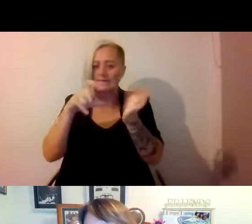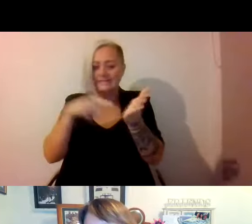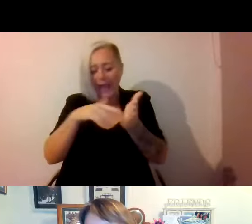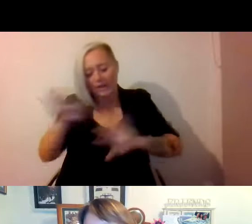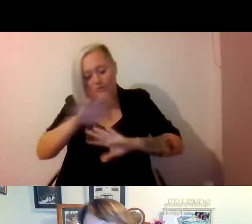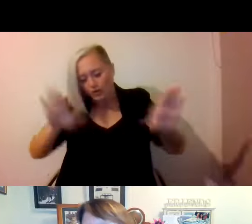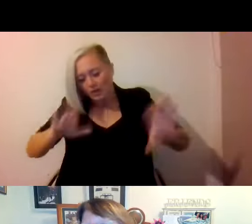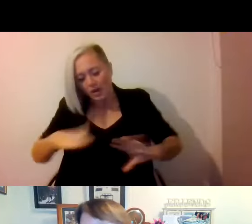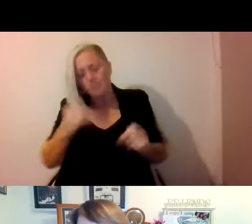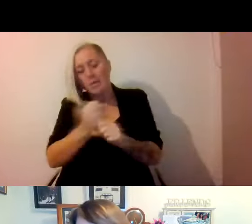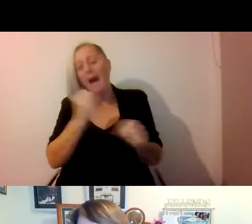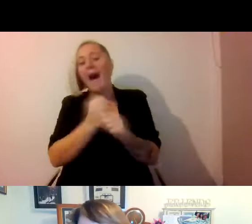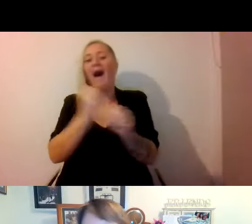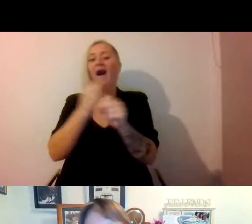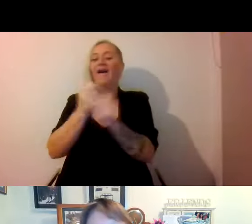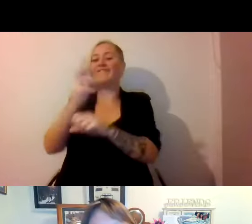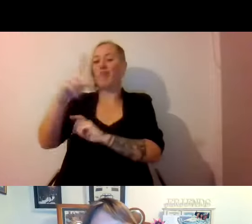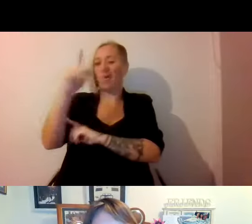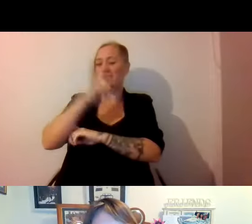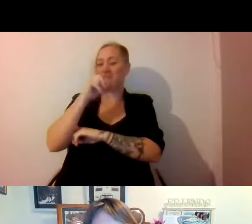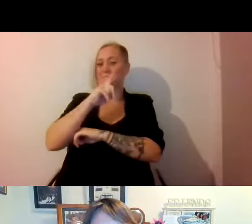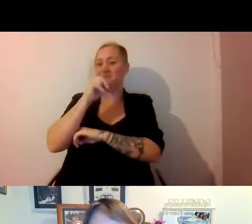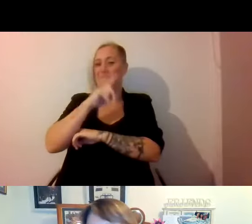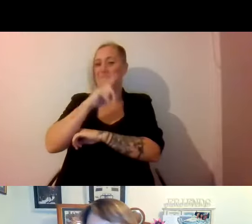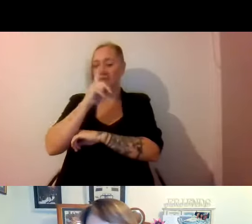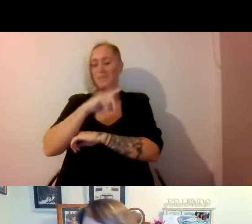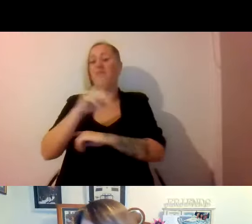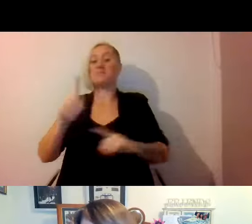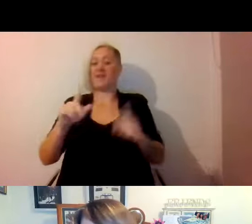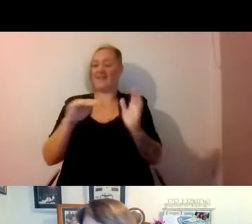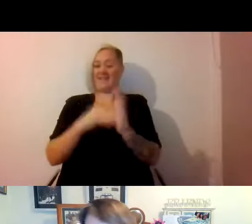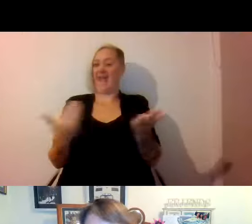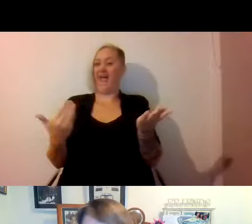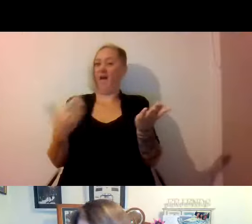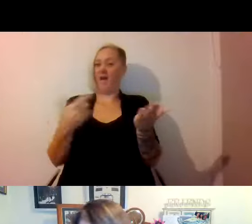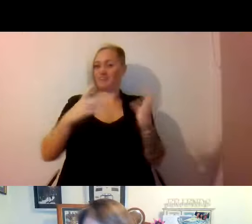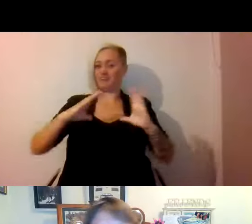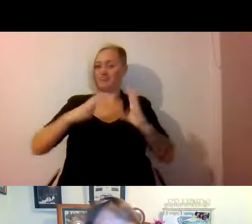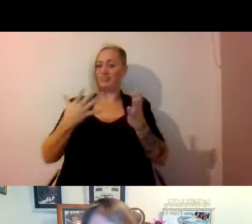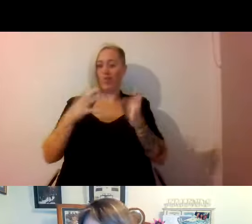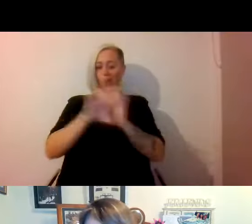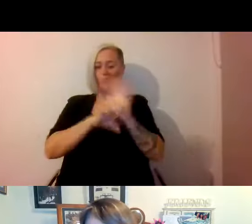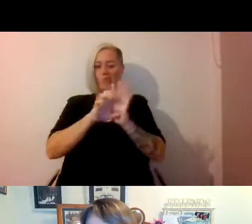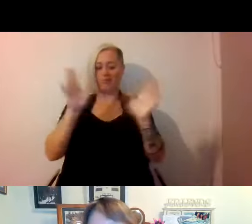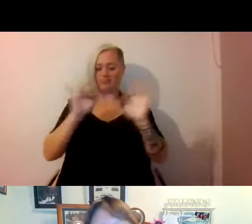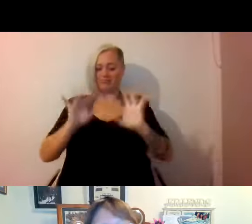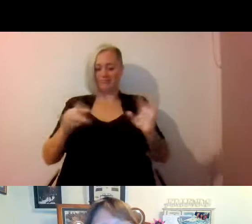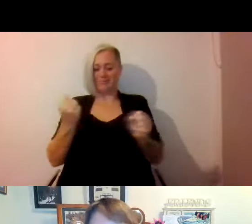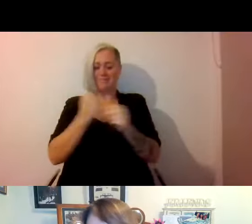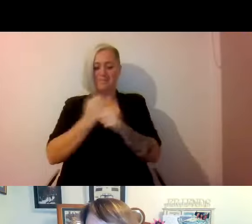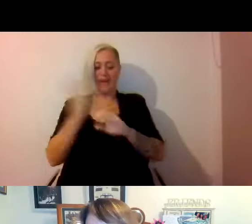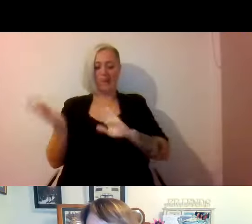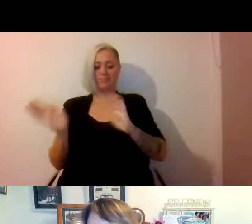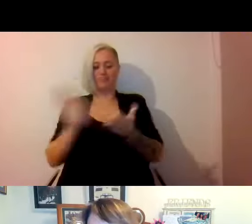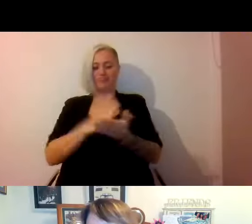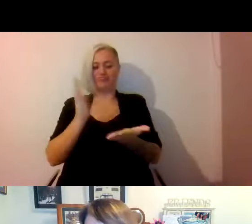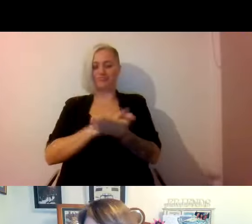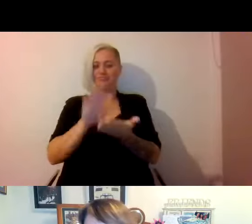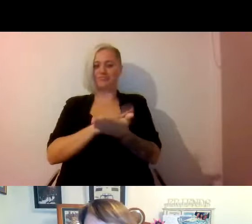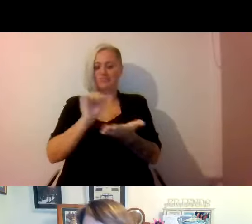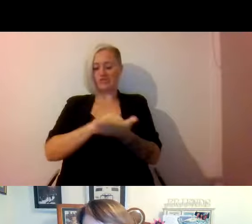systems for people, or alternative communication systems. Whereas now, of course, it's all computerised, it's all laminated. It's so easy to